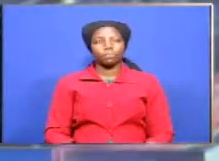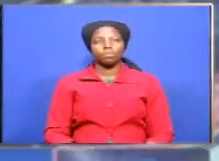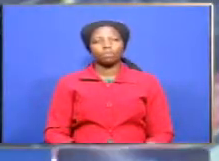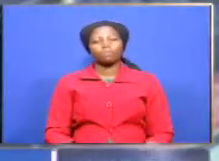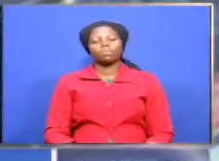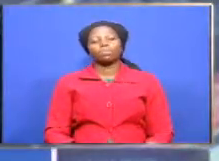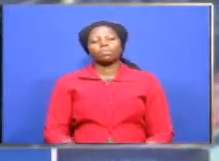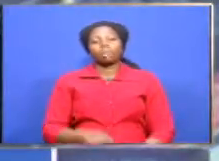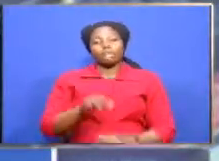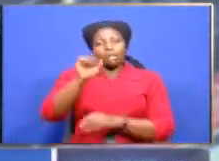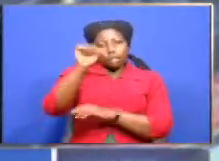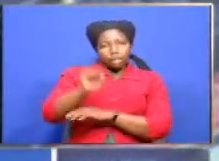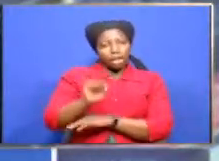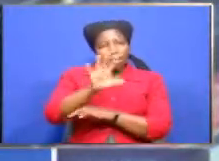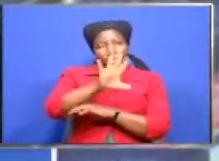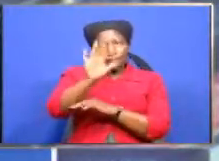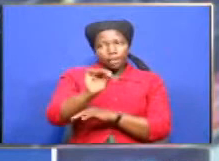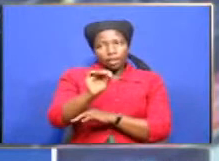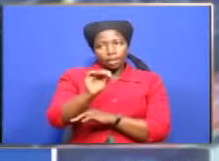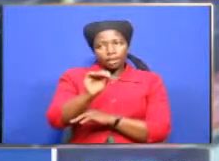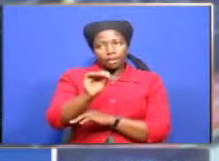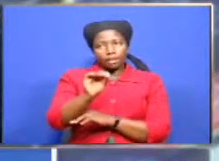South African interest